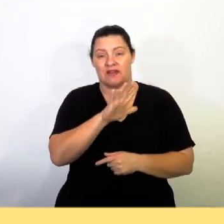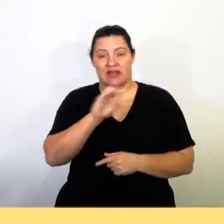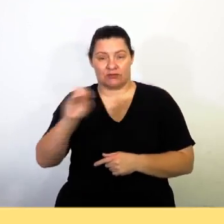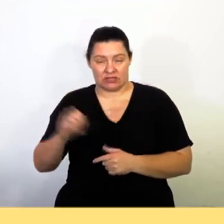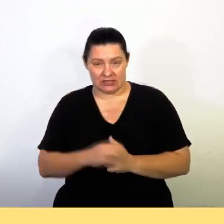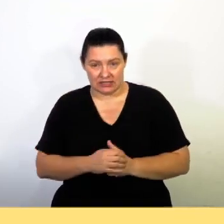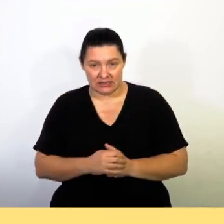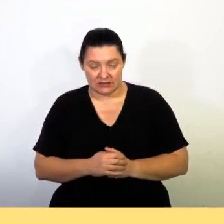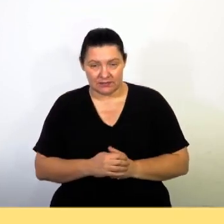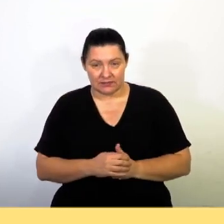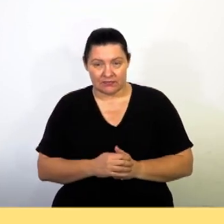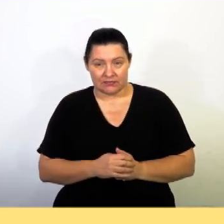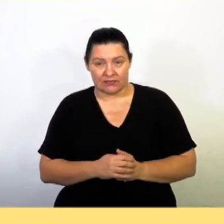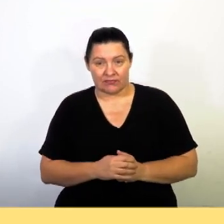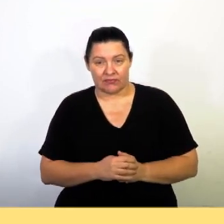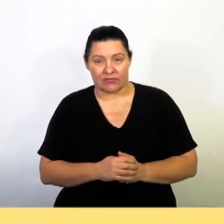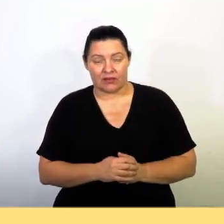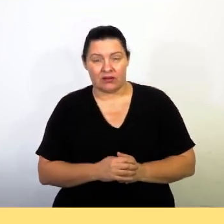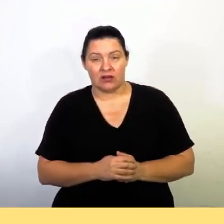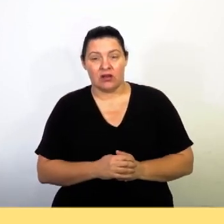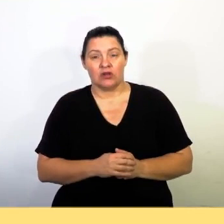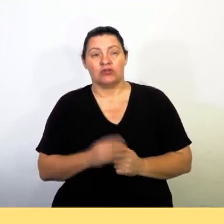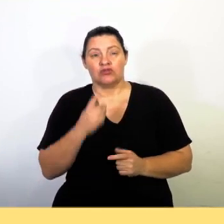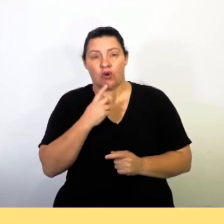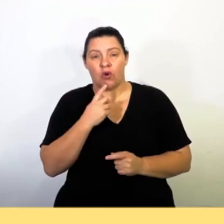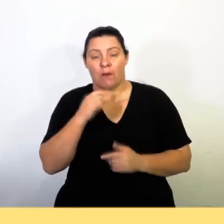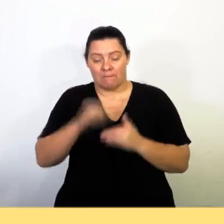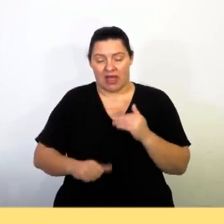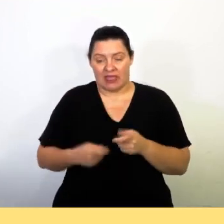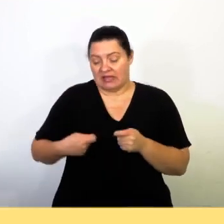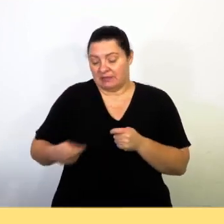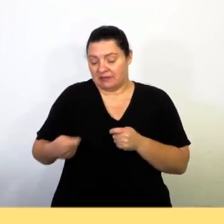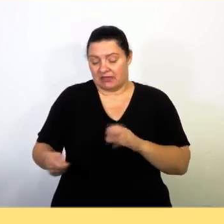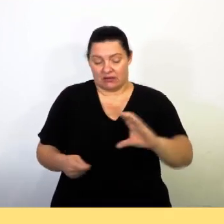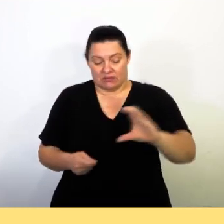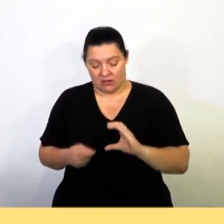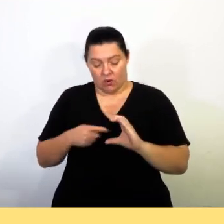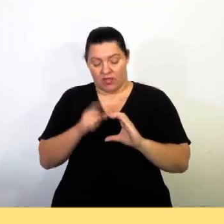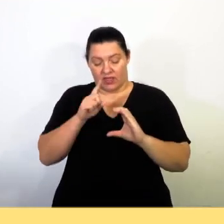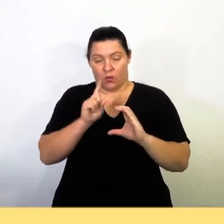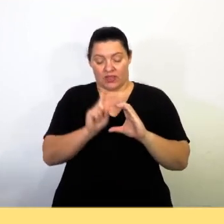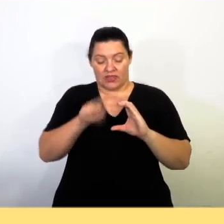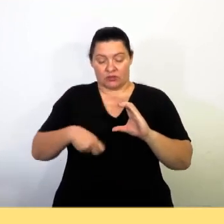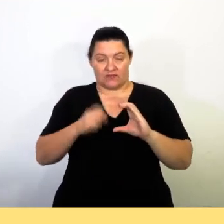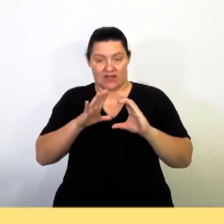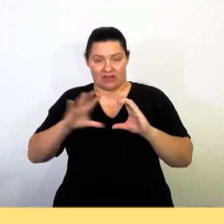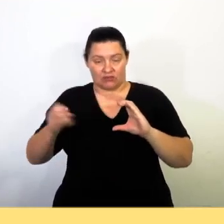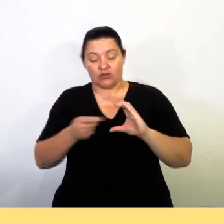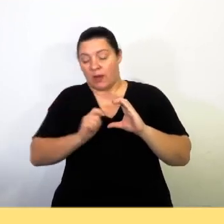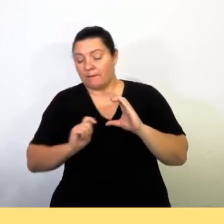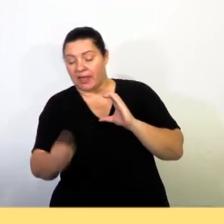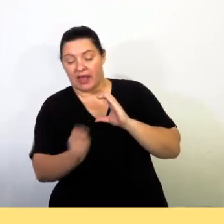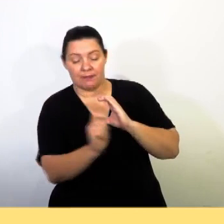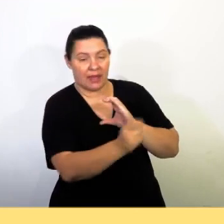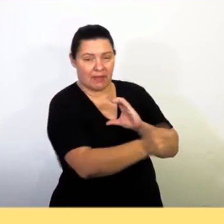1,500. And then I have spent some money in the month. Remember when I